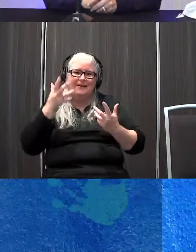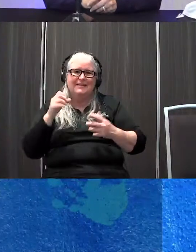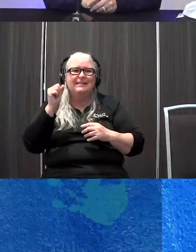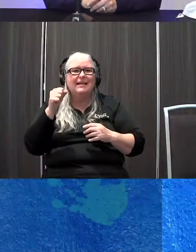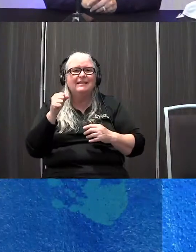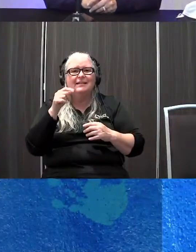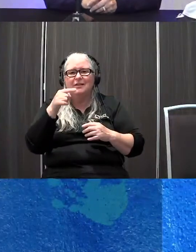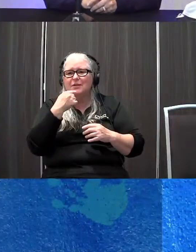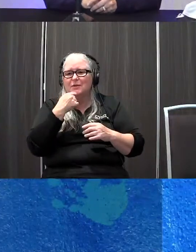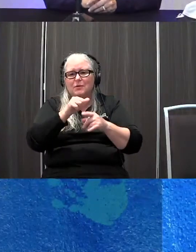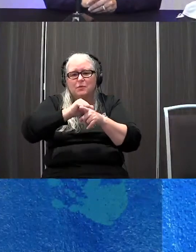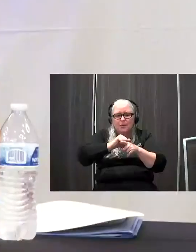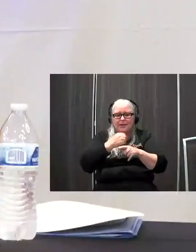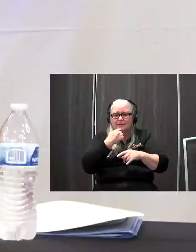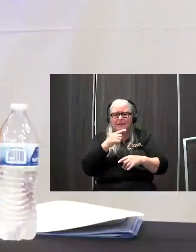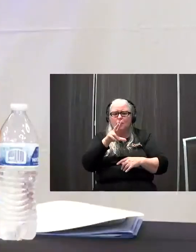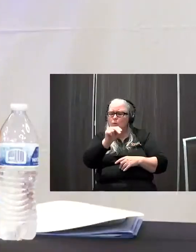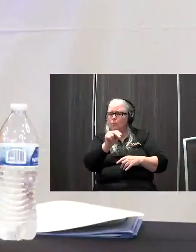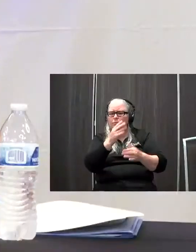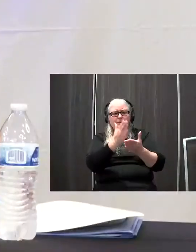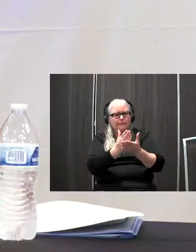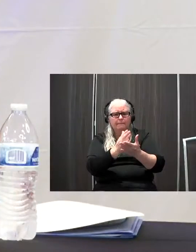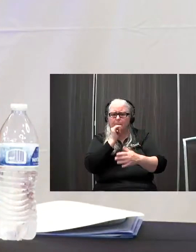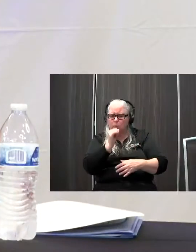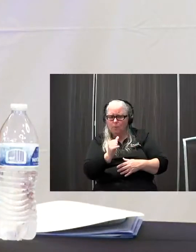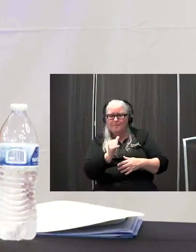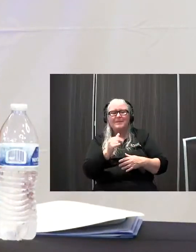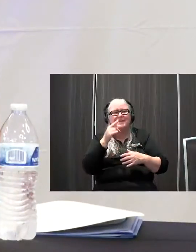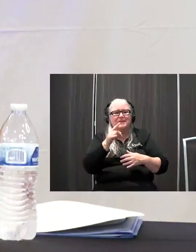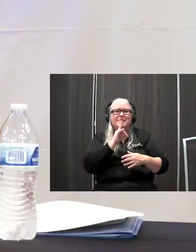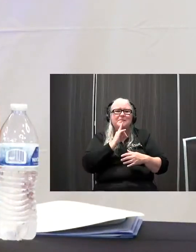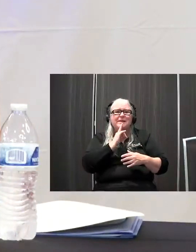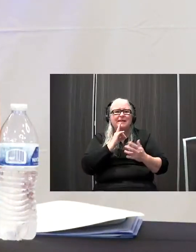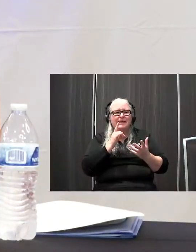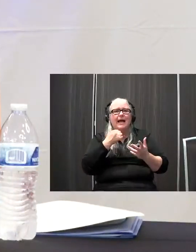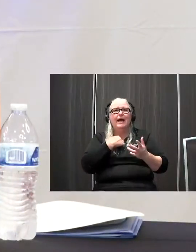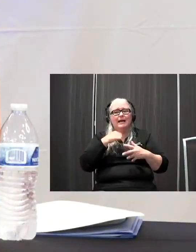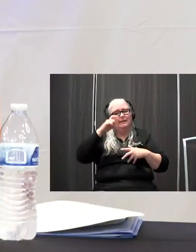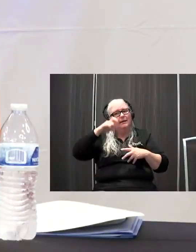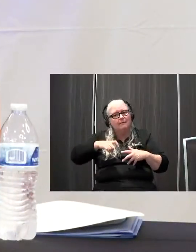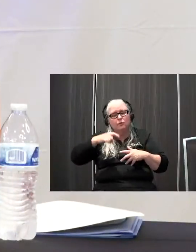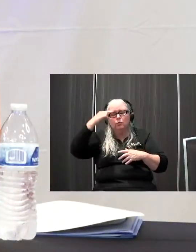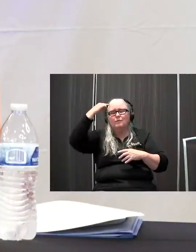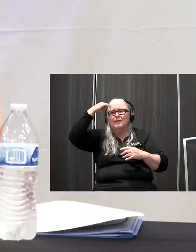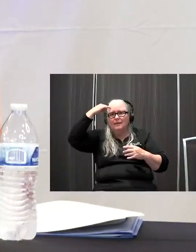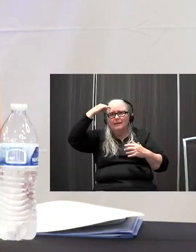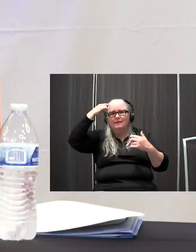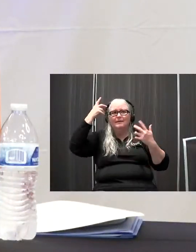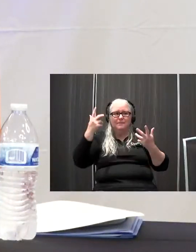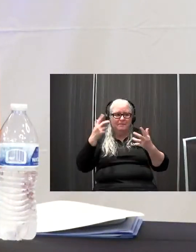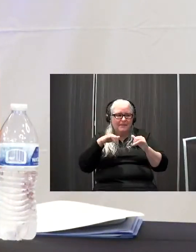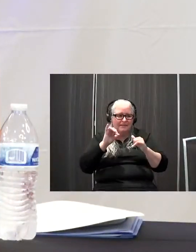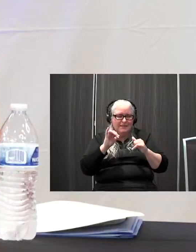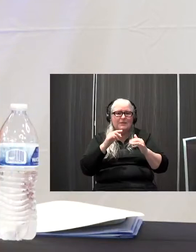say don't, stop. So it really did when I started putting that into practice. I had to consciously think about, and still sometimes